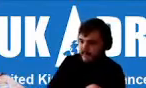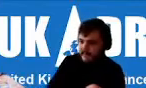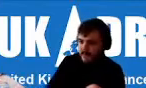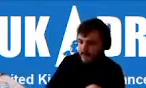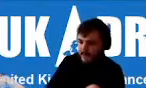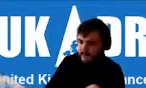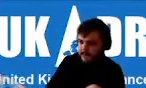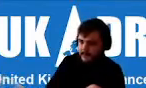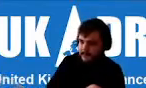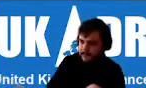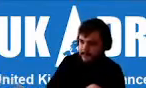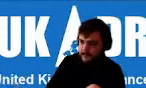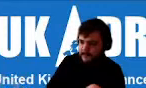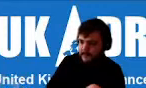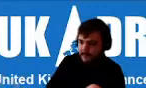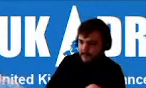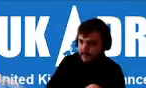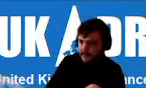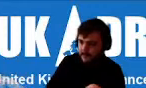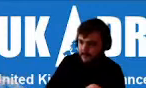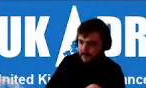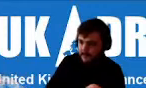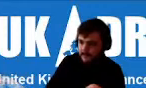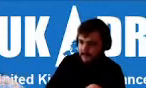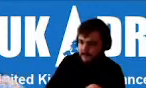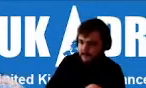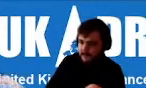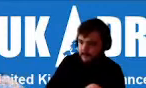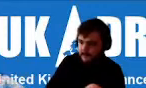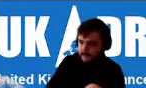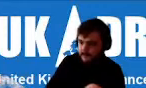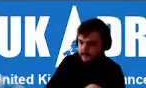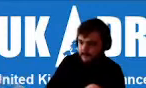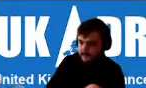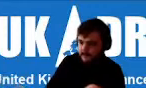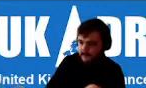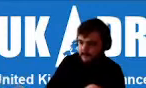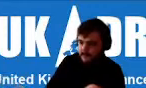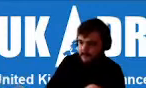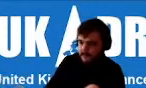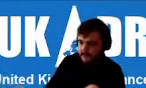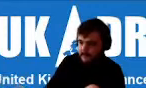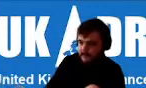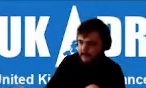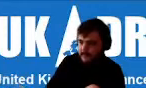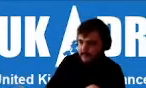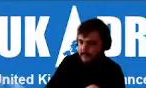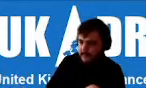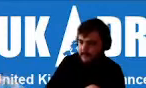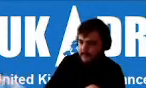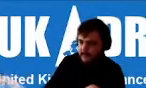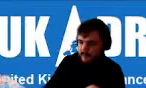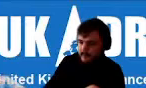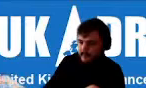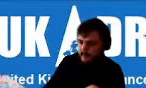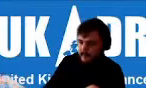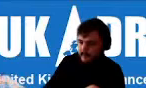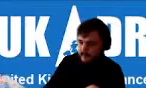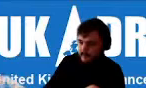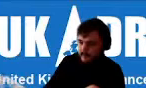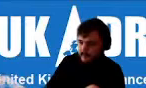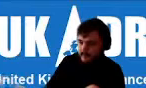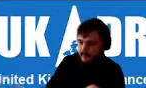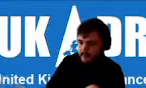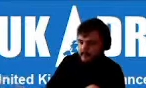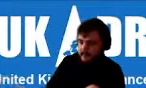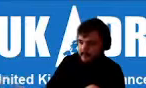I think we ought to be defining things you have to read. When I did this, I found 95% of the things were in some way downloadable